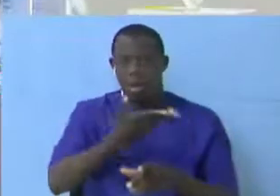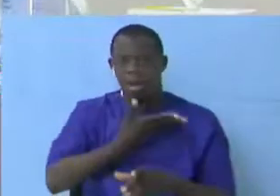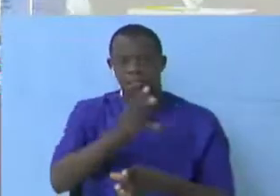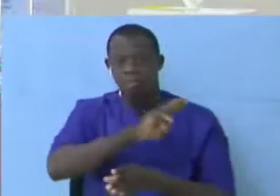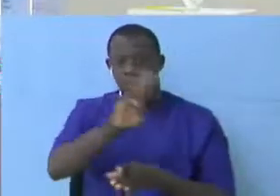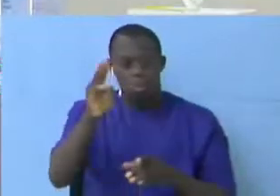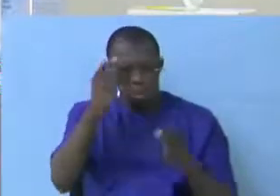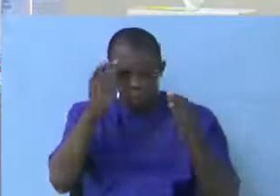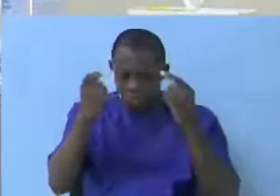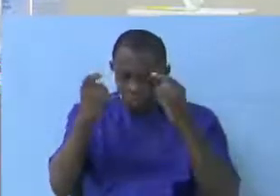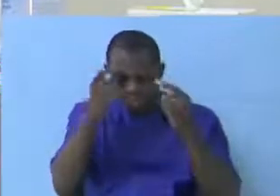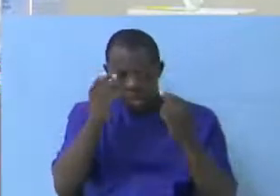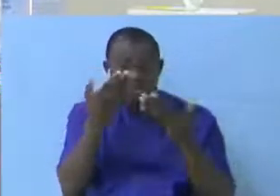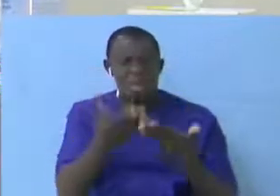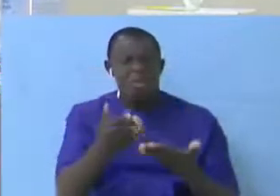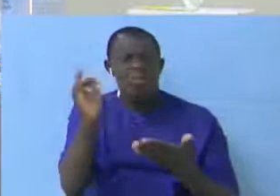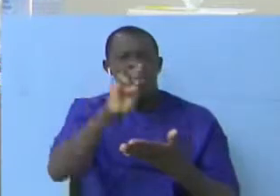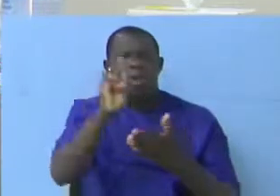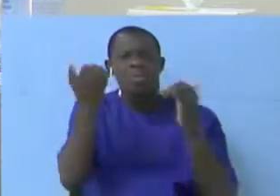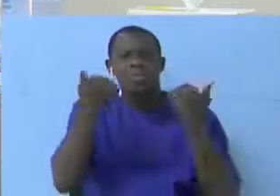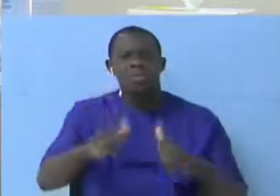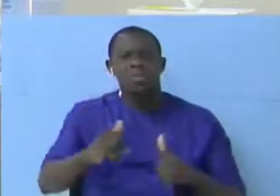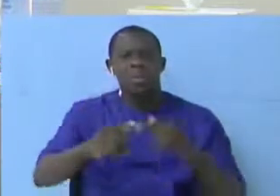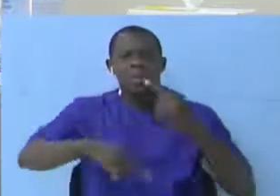And what happened after that?